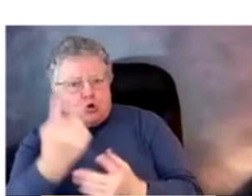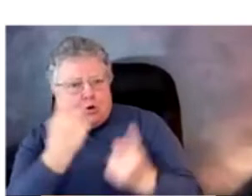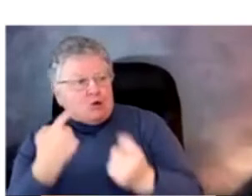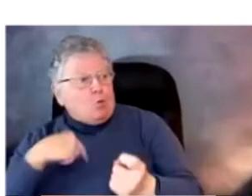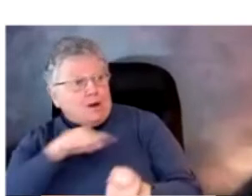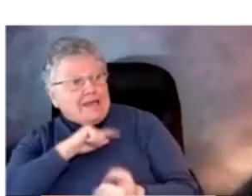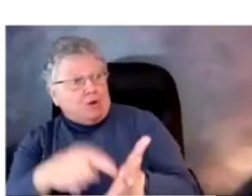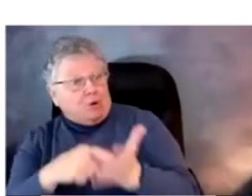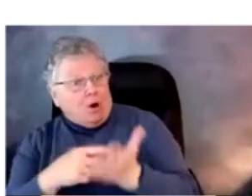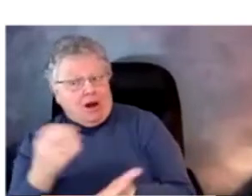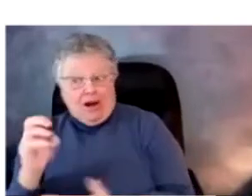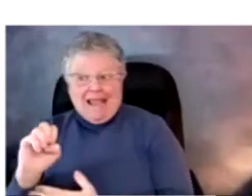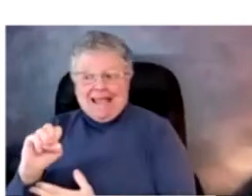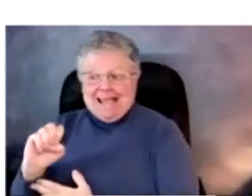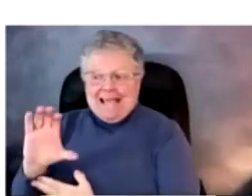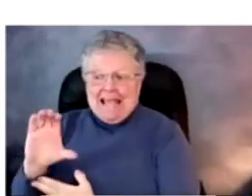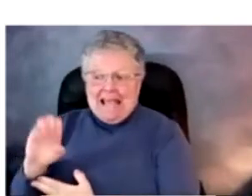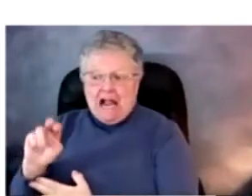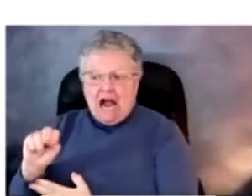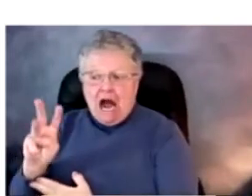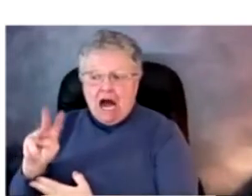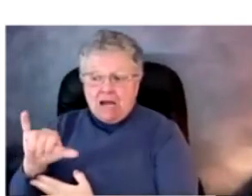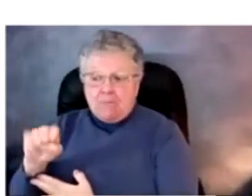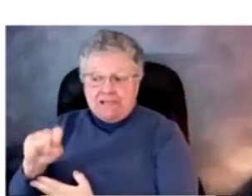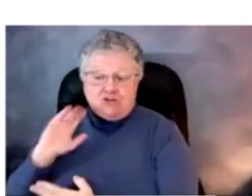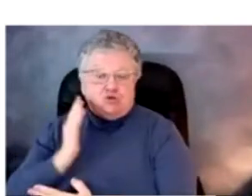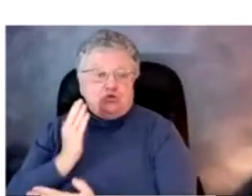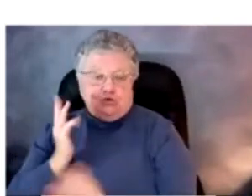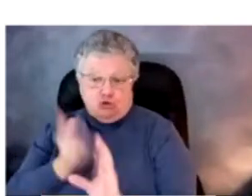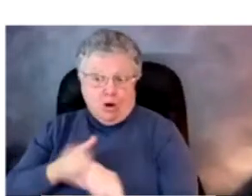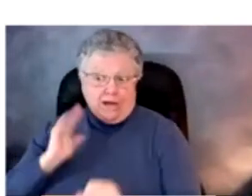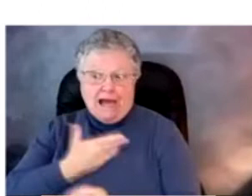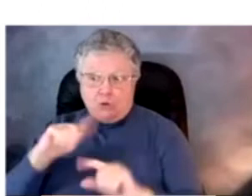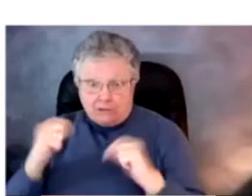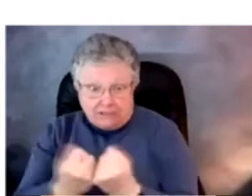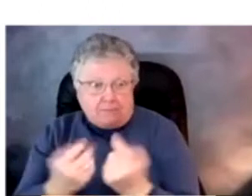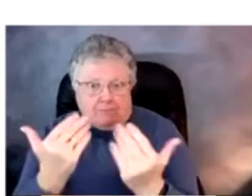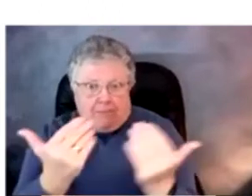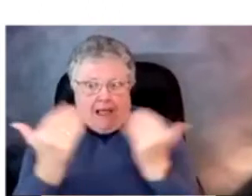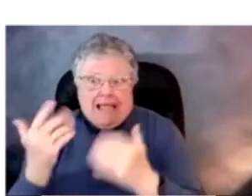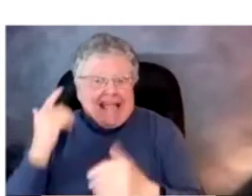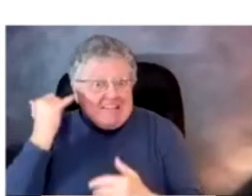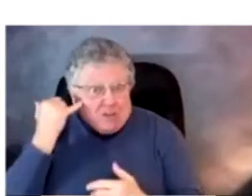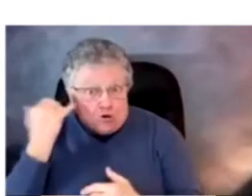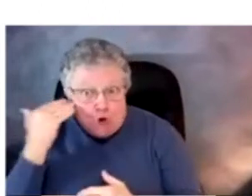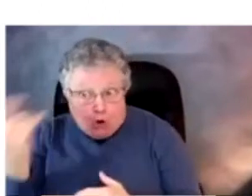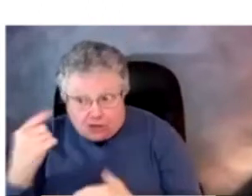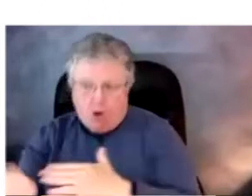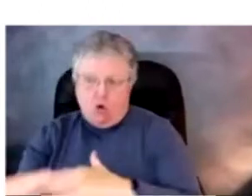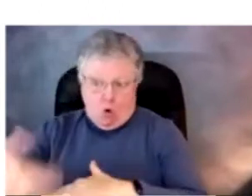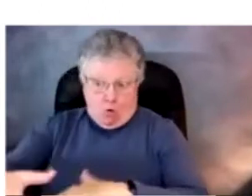you know any economists, send them our way to start doing some budget analysis. That would